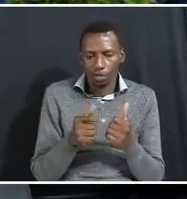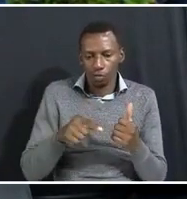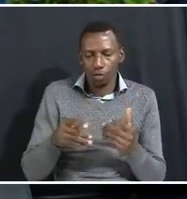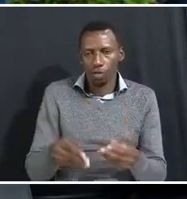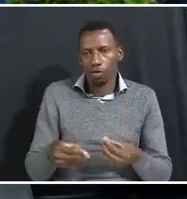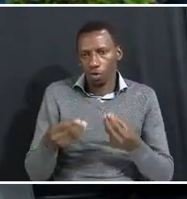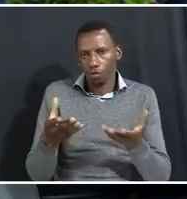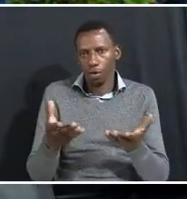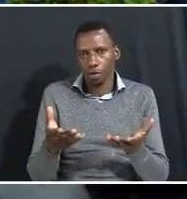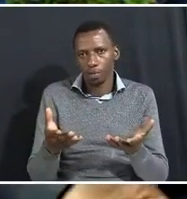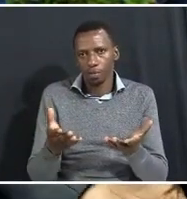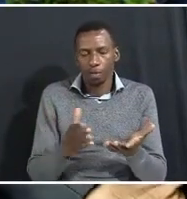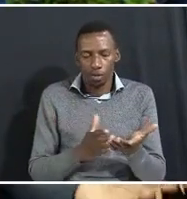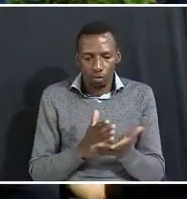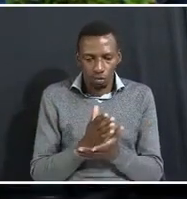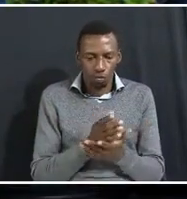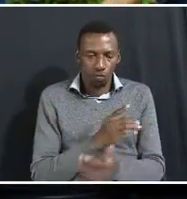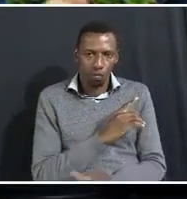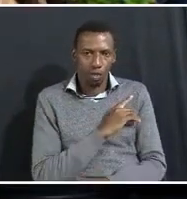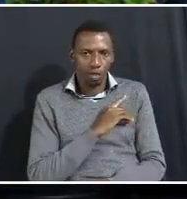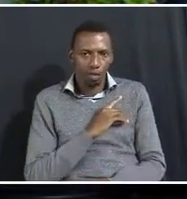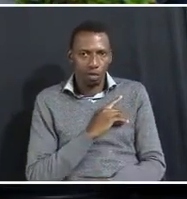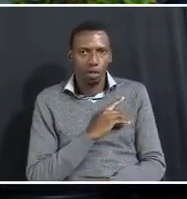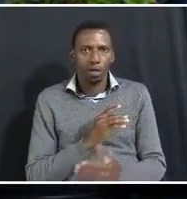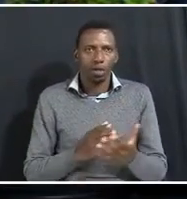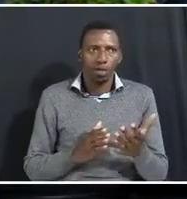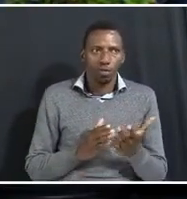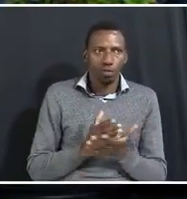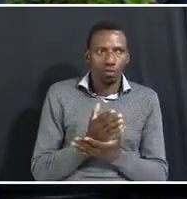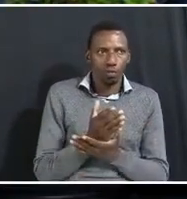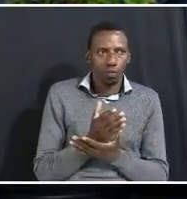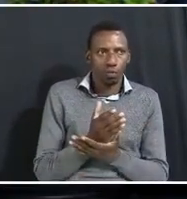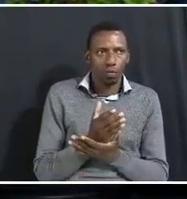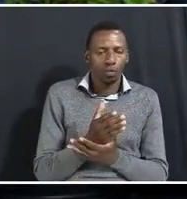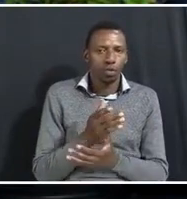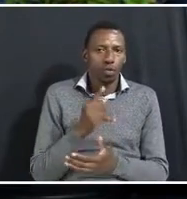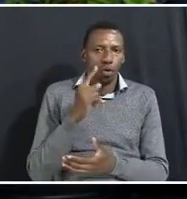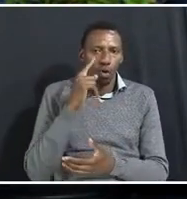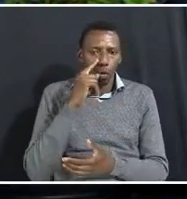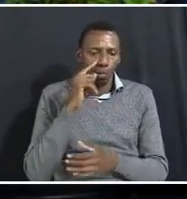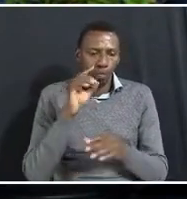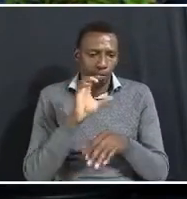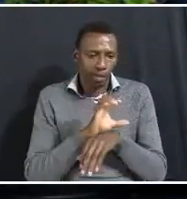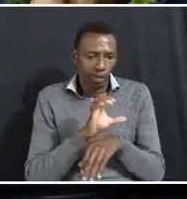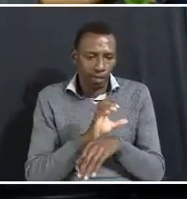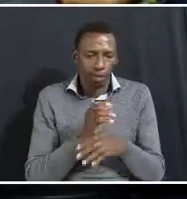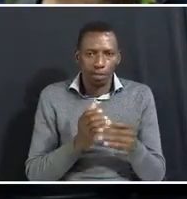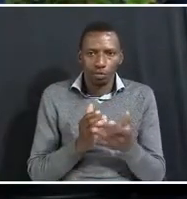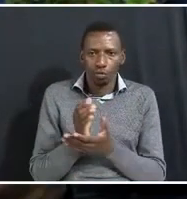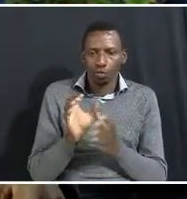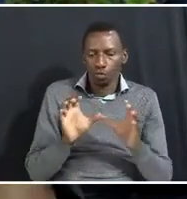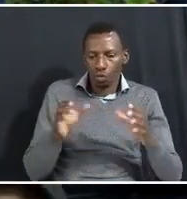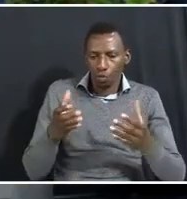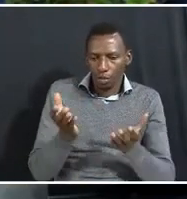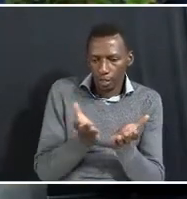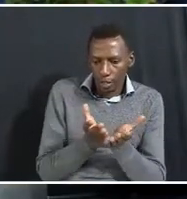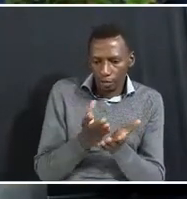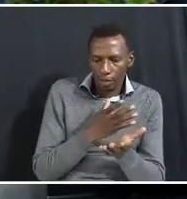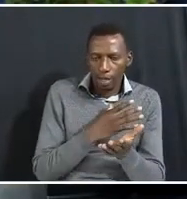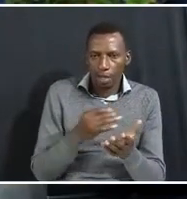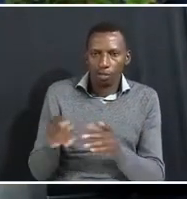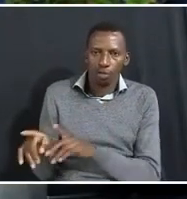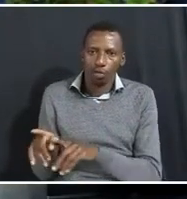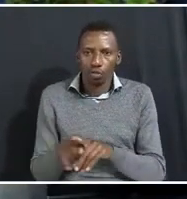offer through the Deaconate, through the home church, through community service, and also